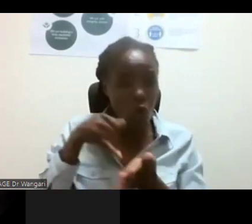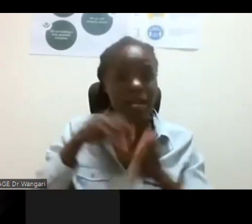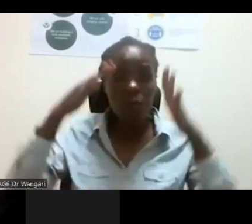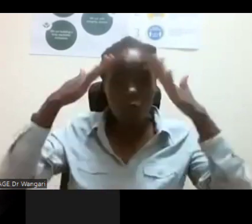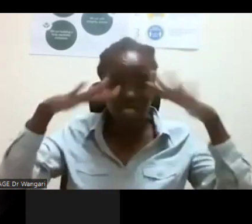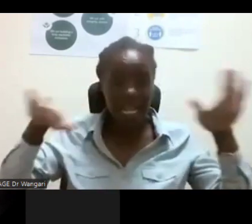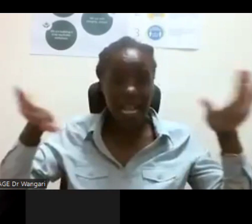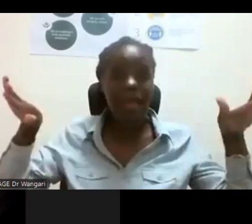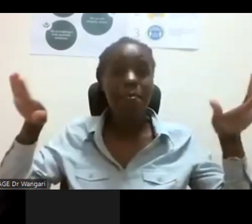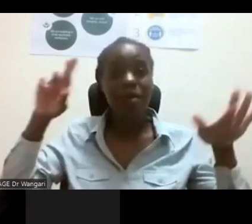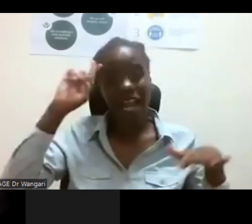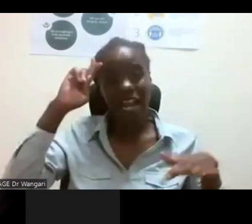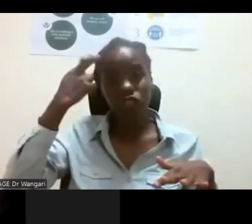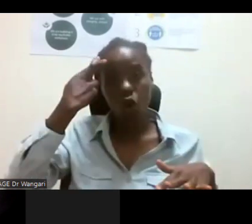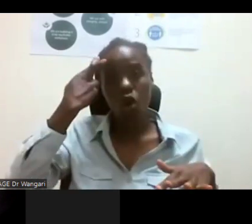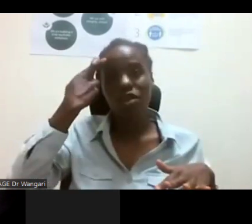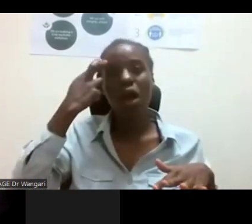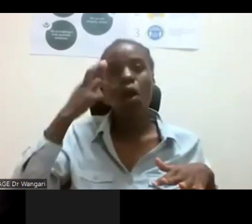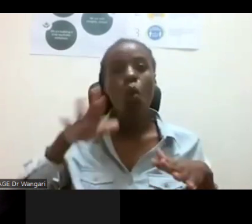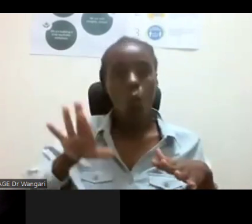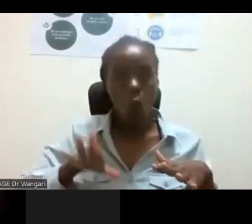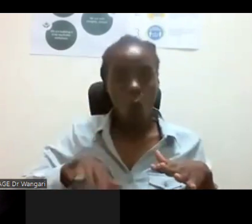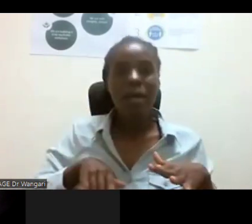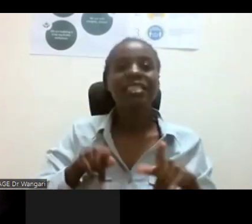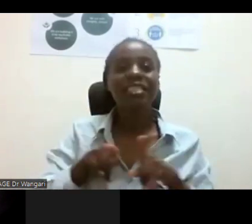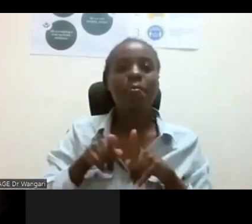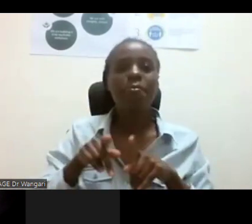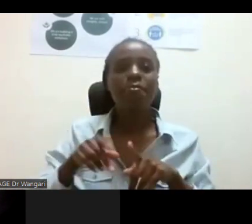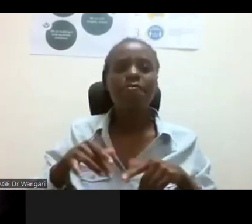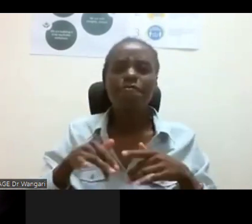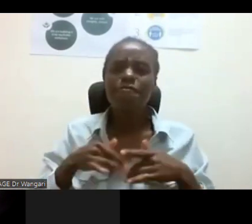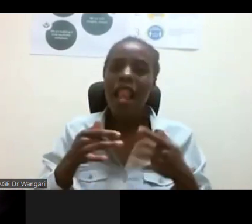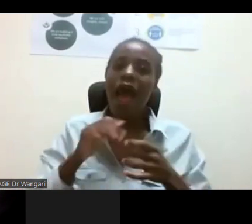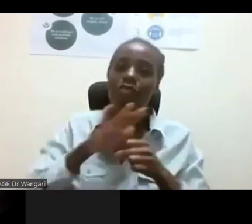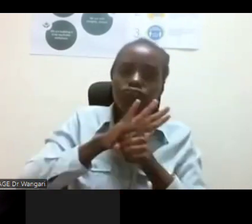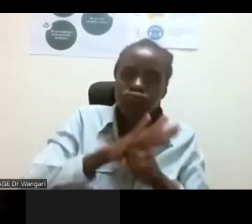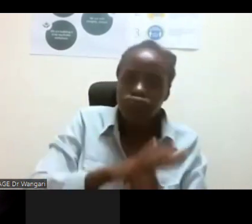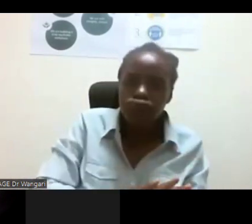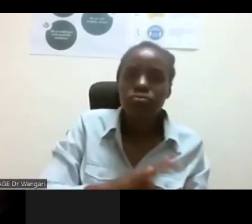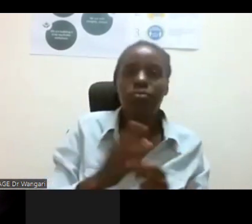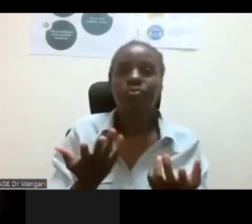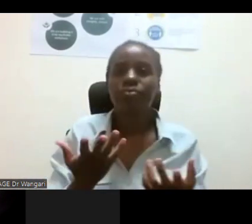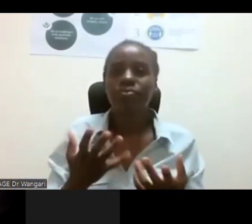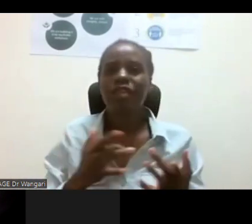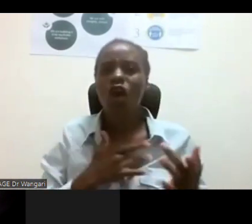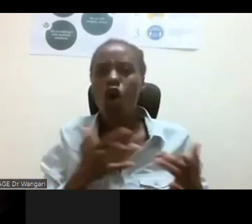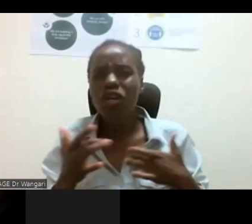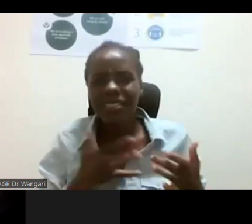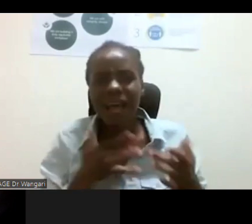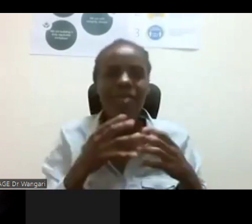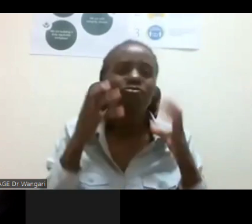suppress their feelings, emotions, agonies out of